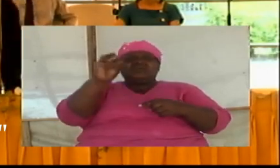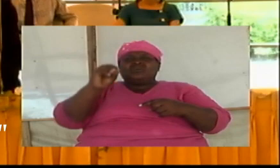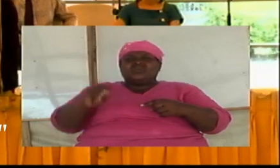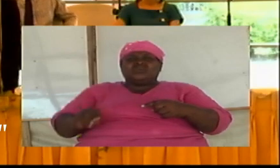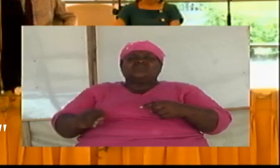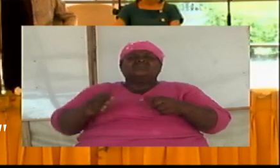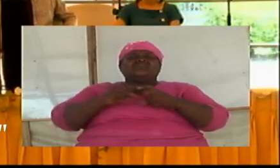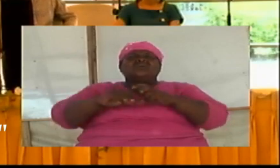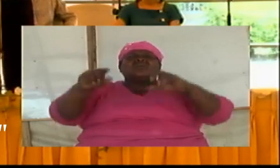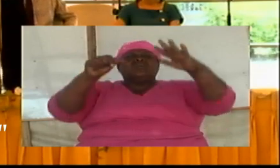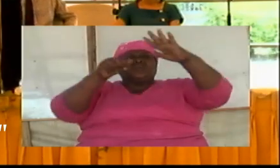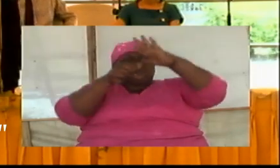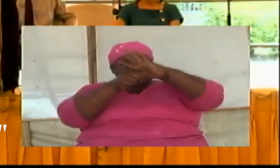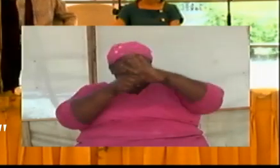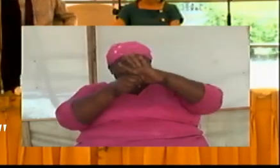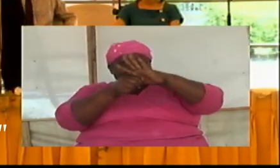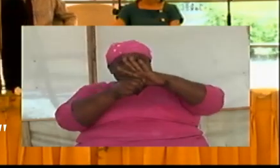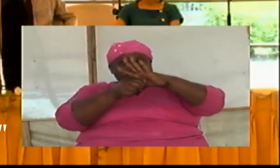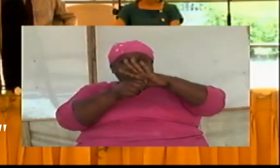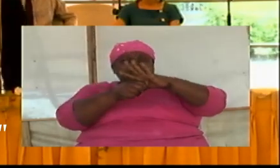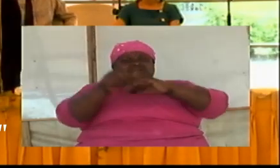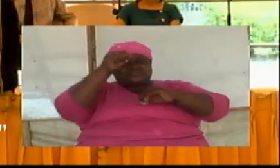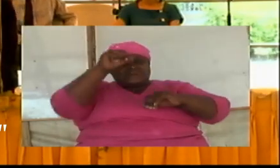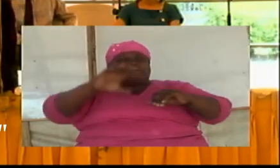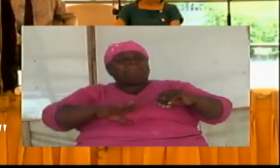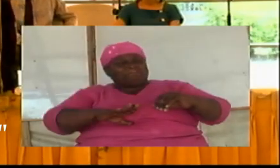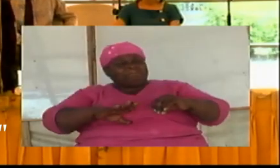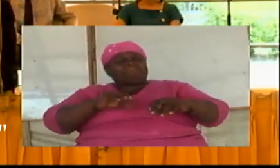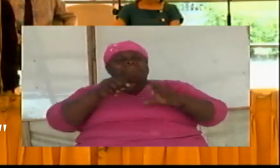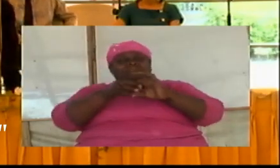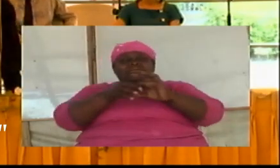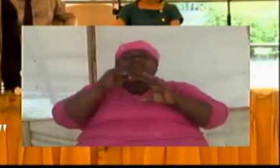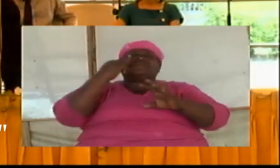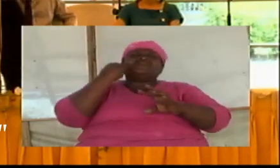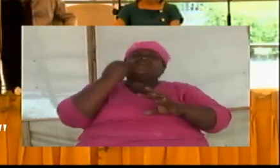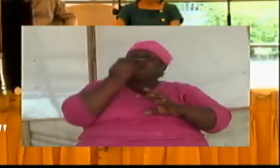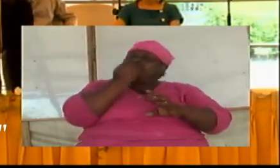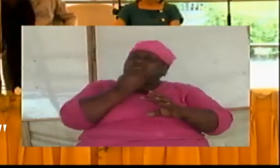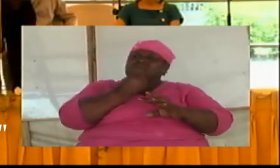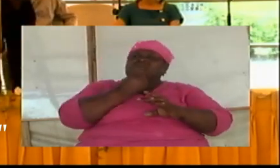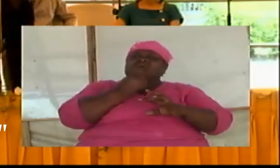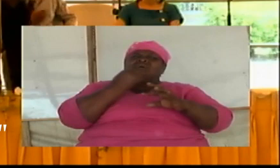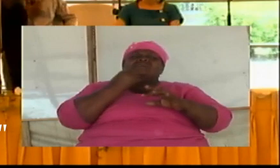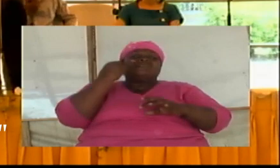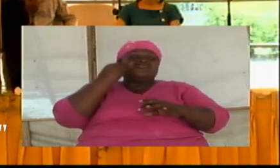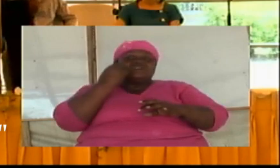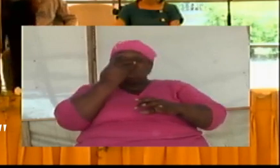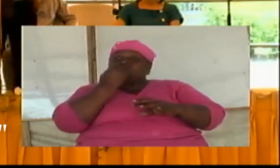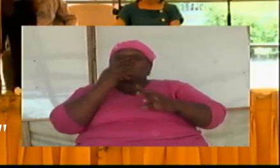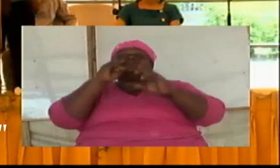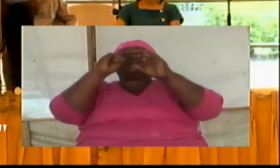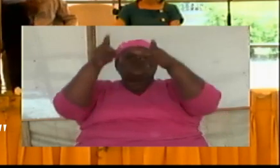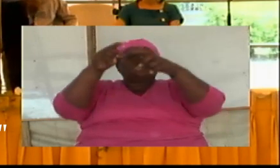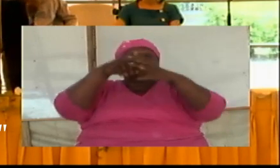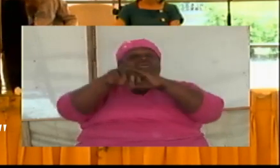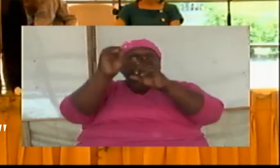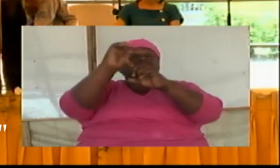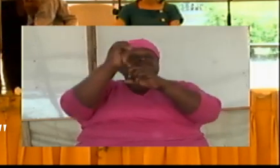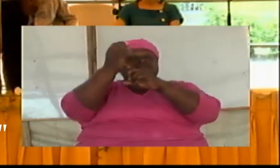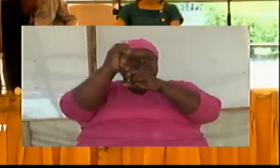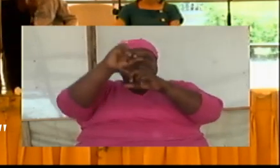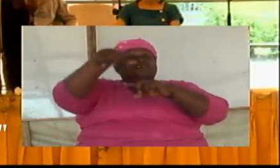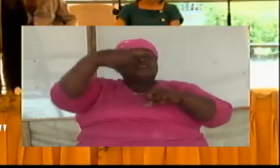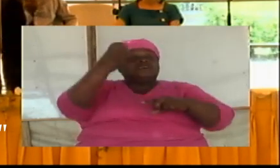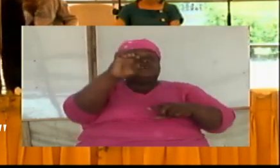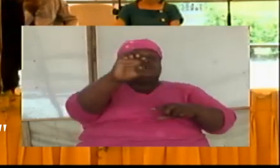some spies of Israel. Praise God. Israel was going to come into the city of Jericho to destroy